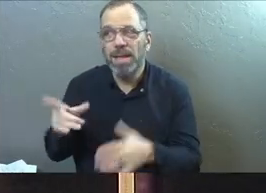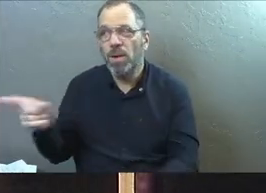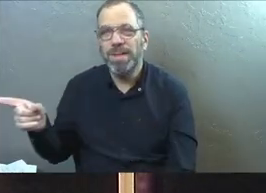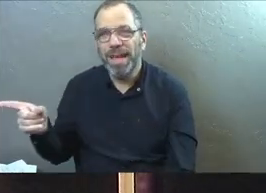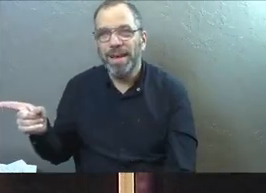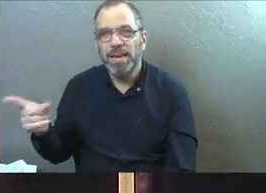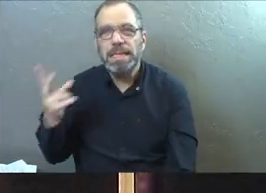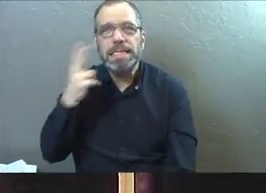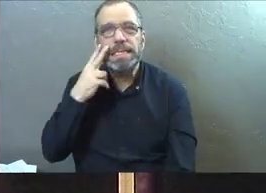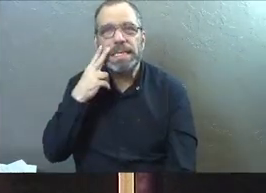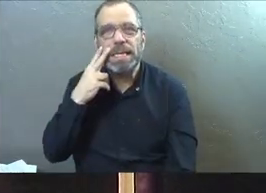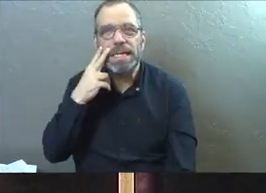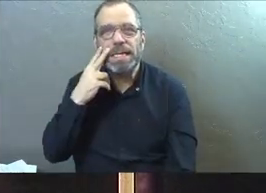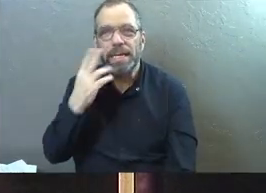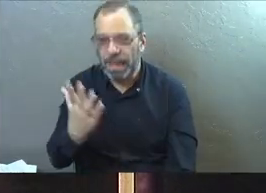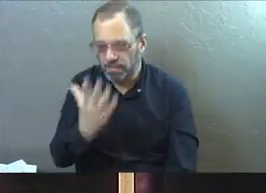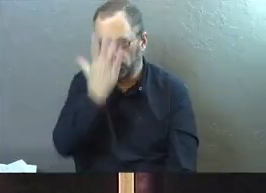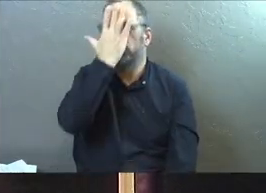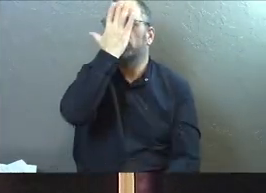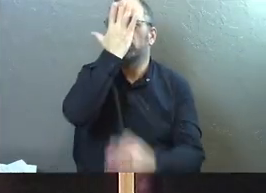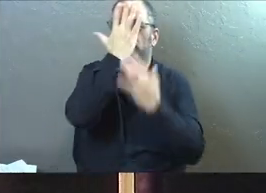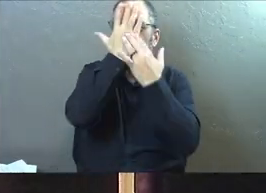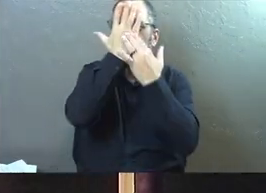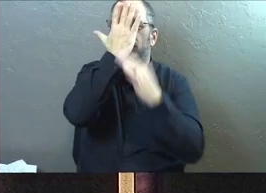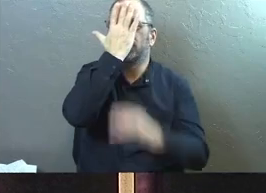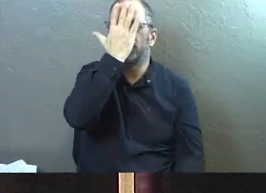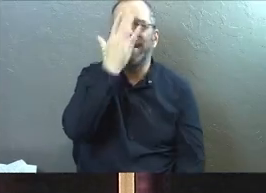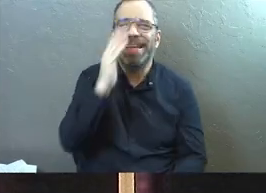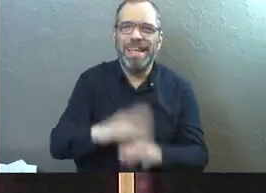ways. See where they get you with your face smashed up against some glass, right?